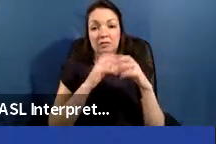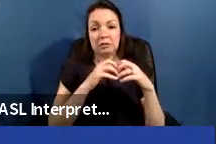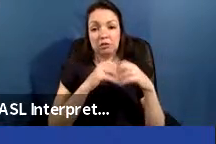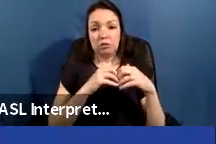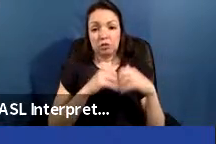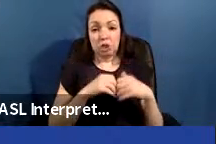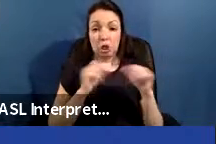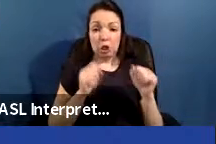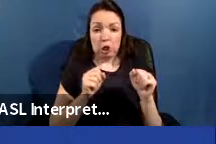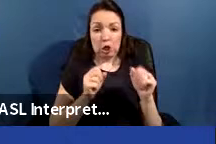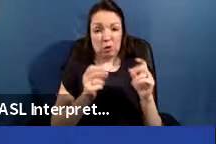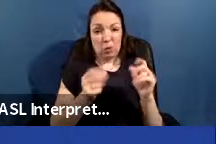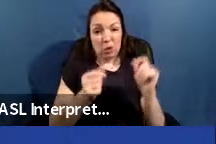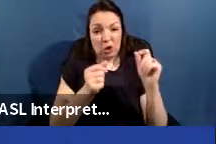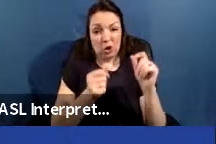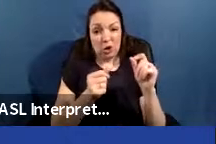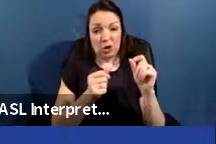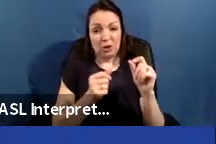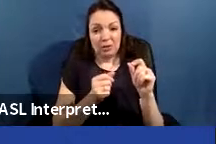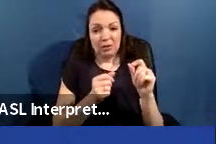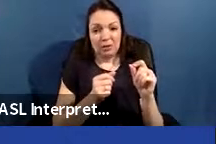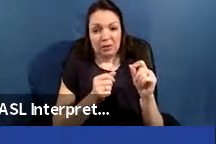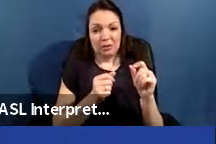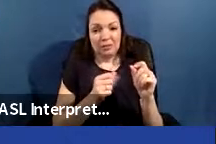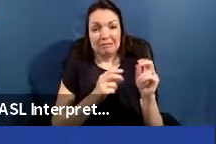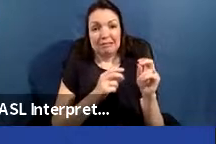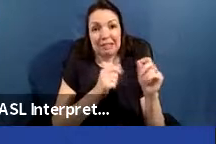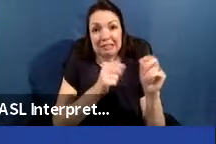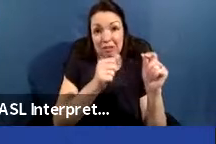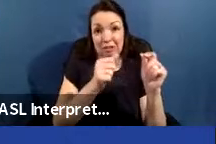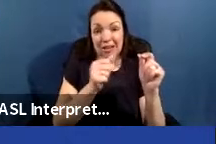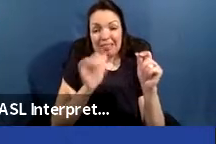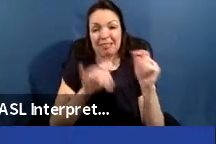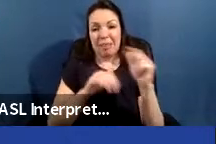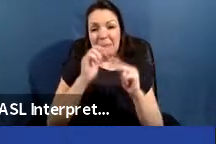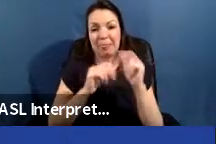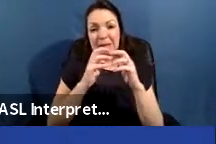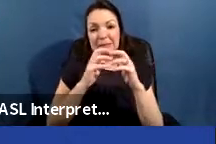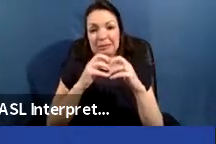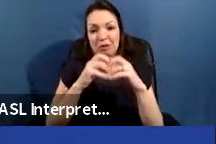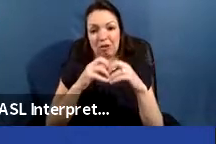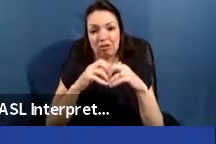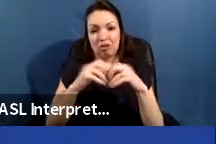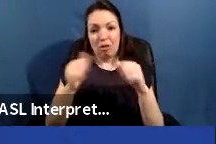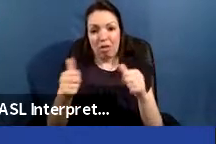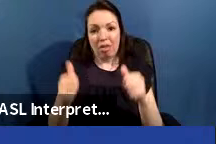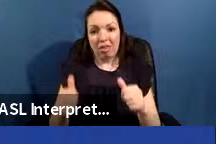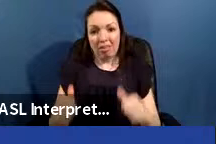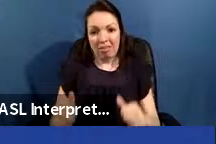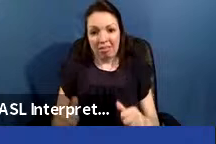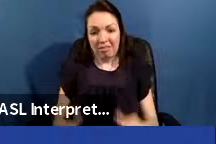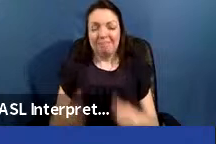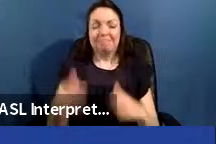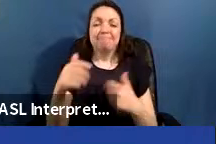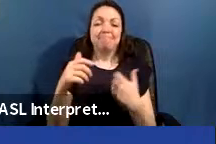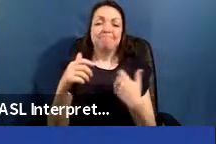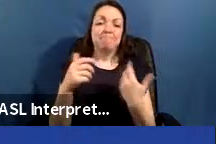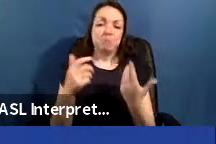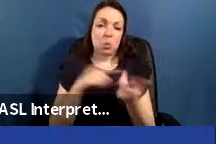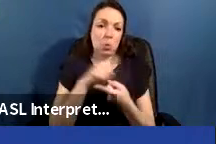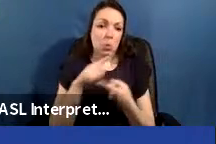deteriorate. Accelerate the deterioration is what I want to say. And so when we look